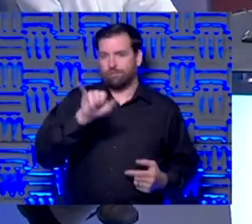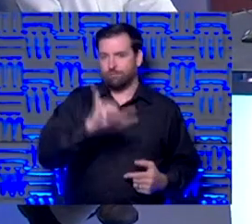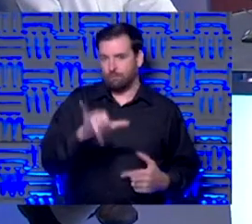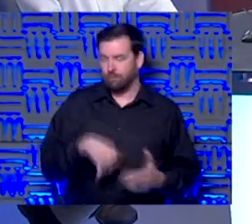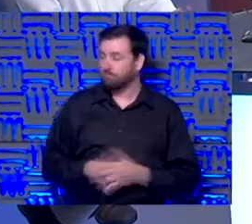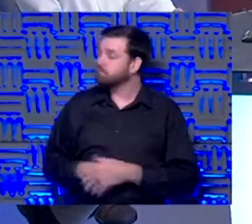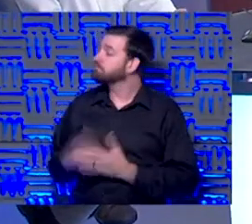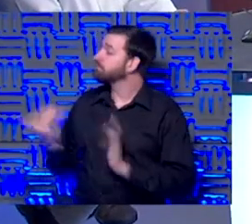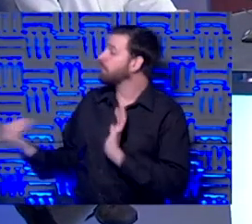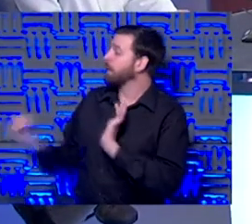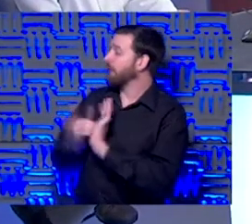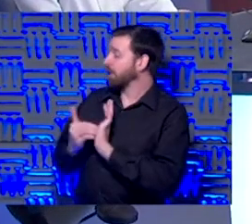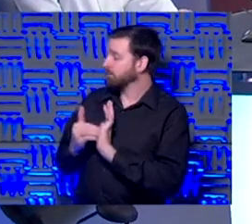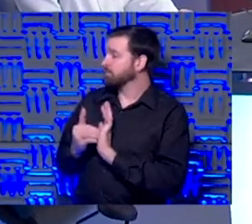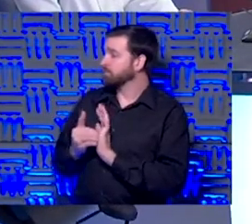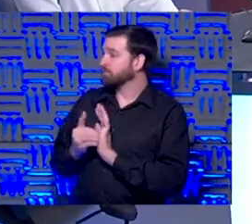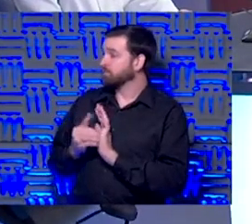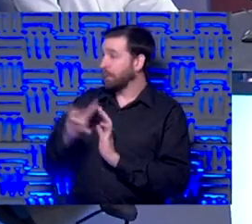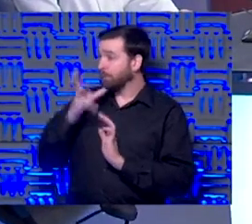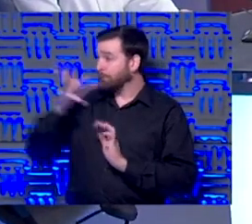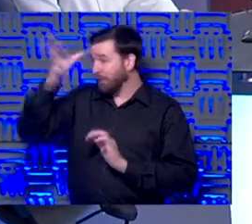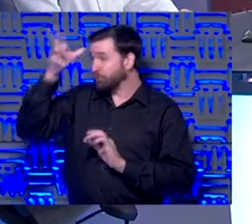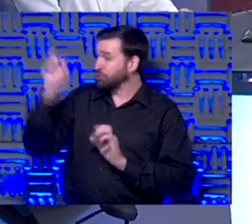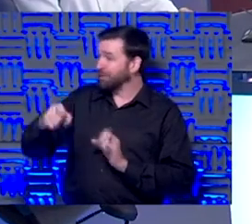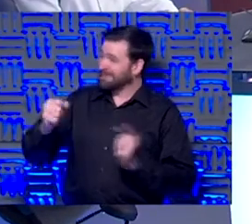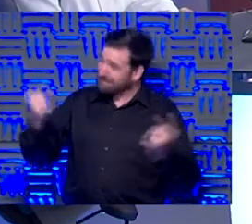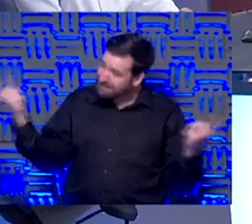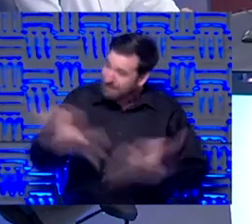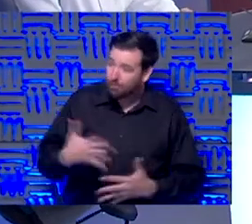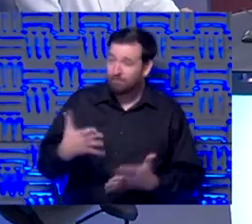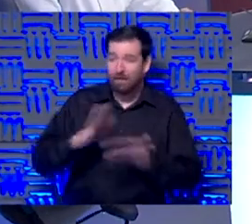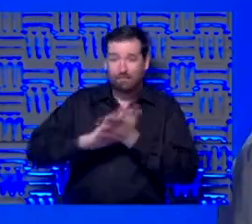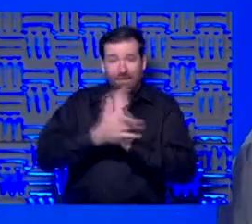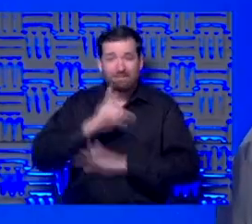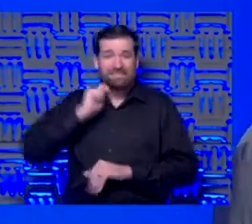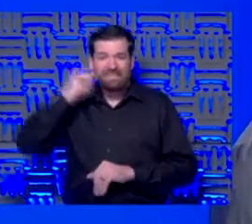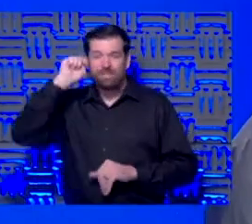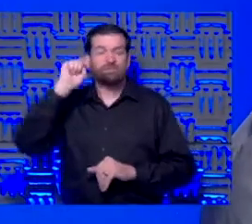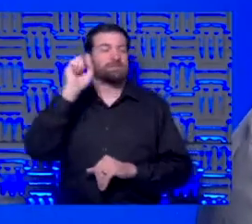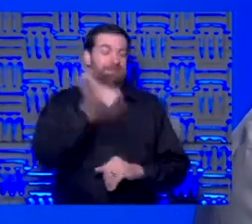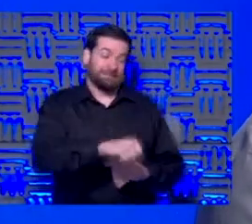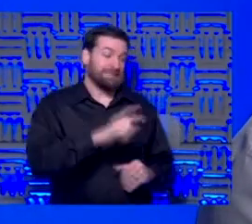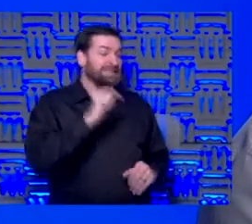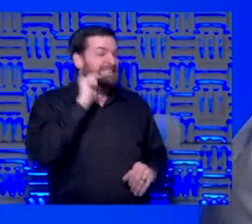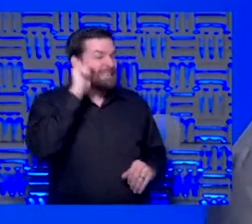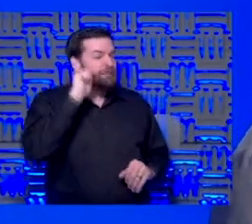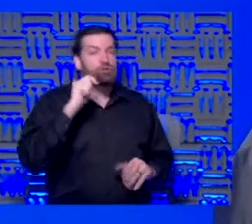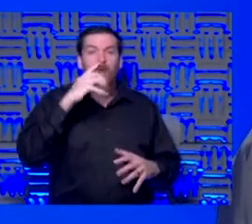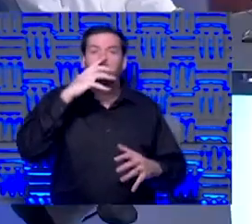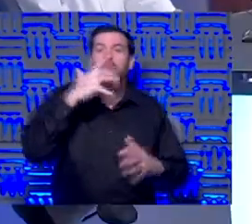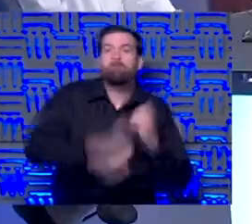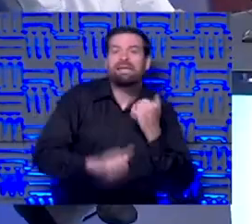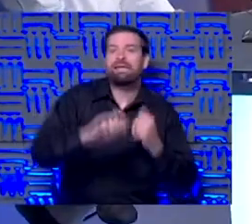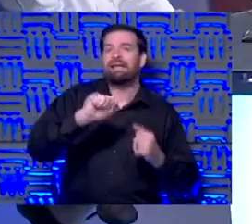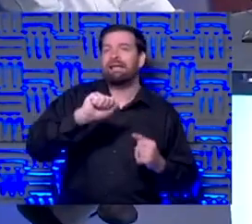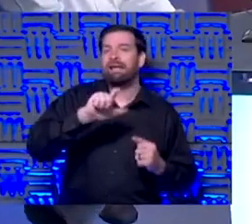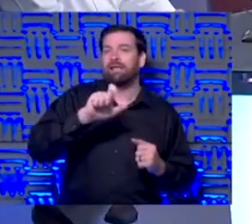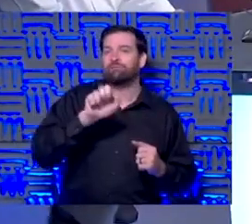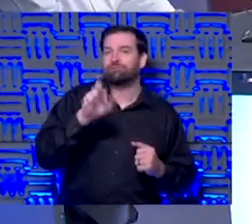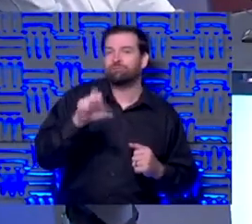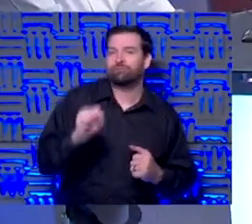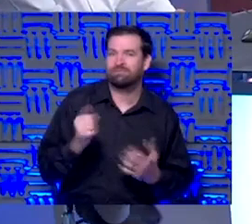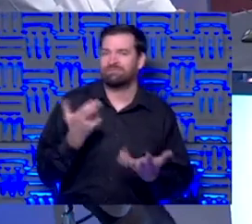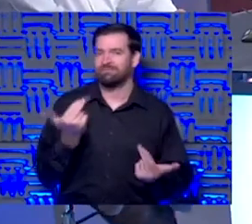you're saying is, once again, a parent should be terrified of puberty. Is that really what we're talking about here? The teenagers, the mean-agers, I don't know. Watch out for that. So, all